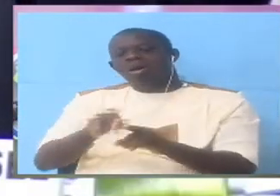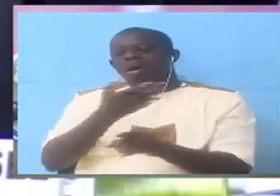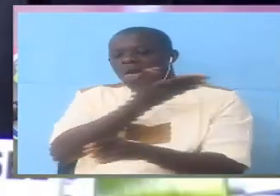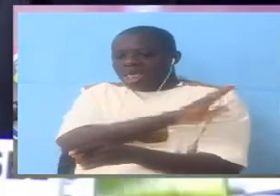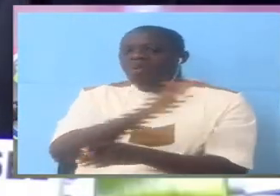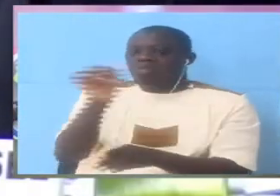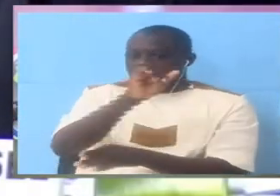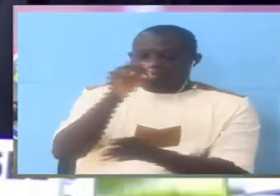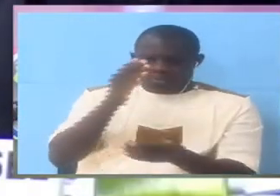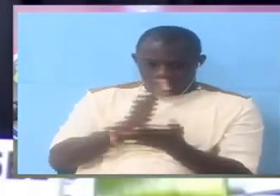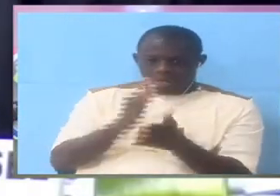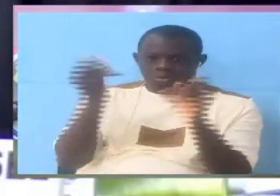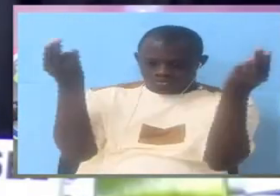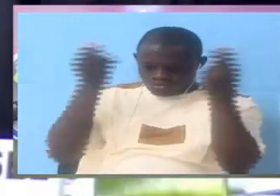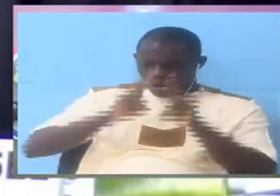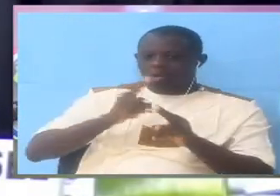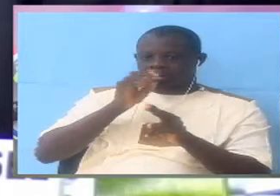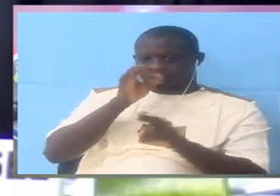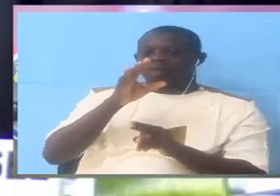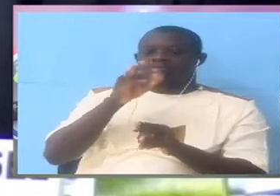allow other people to be sentenced to death.